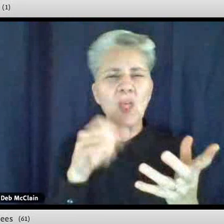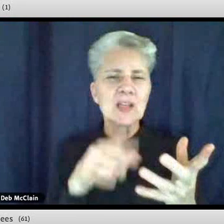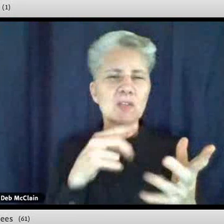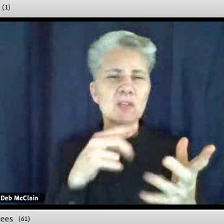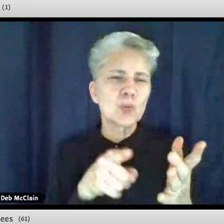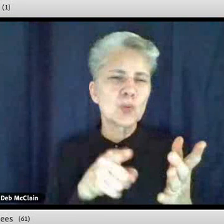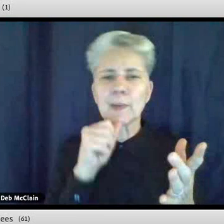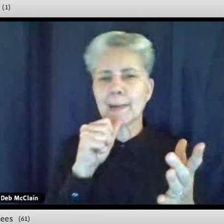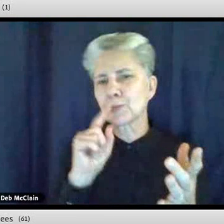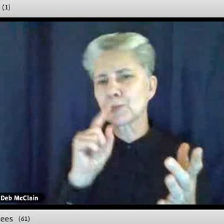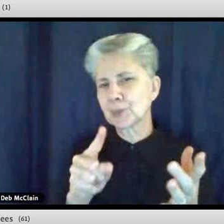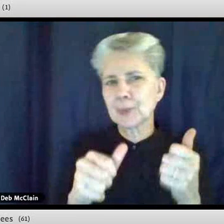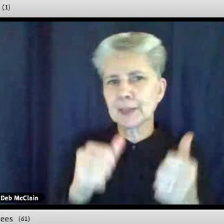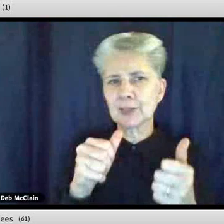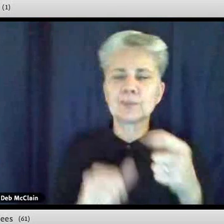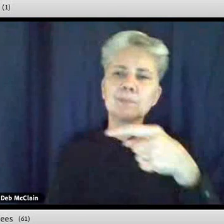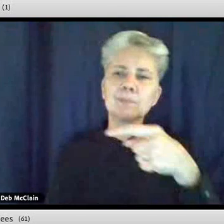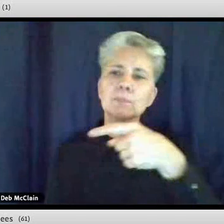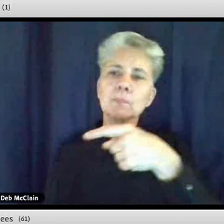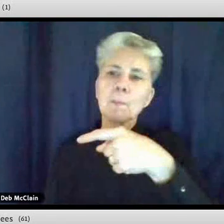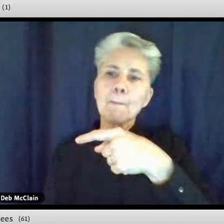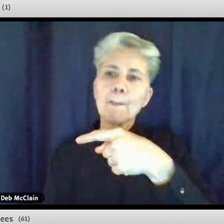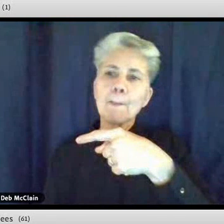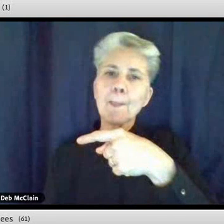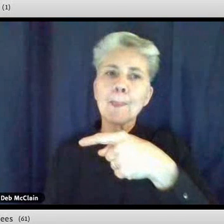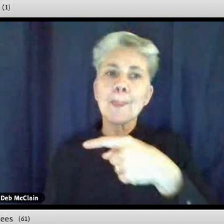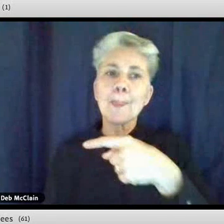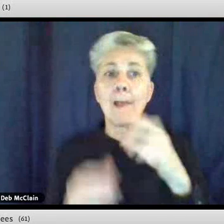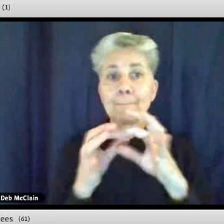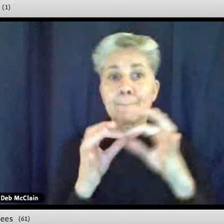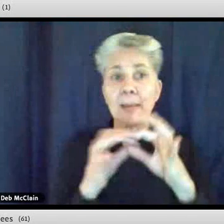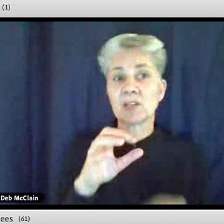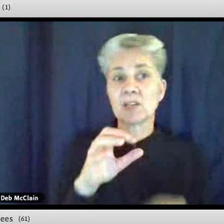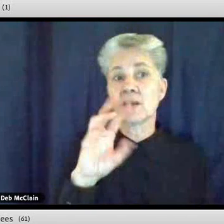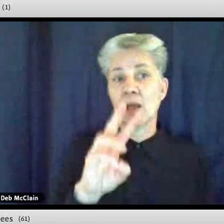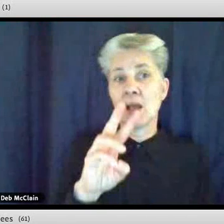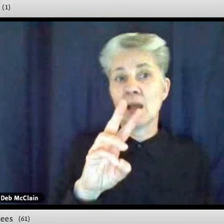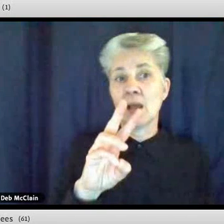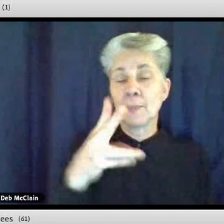again, political news and try to say, hey, this is true or not.